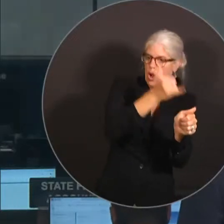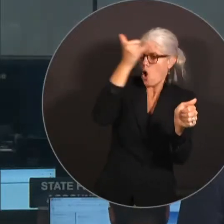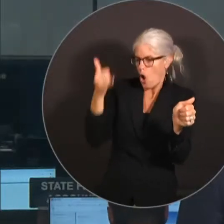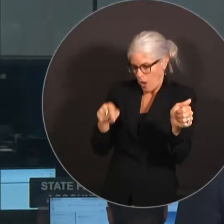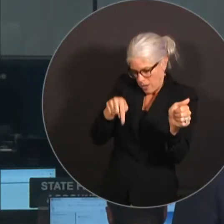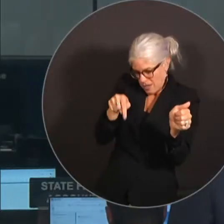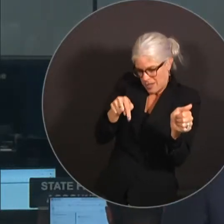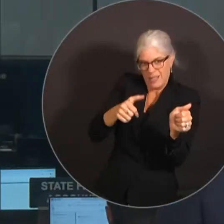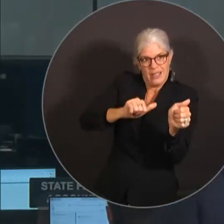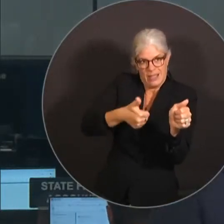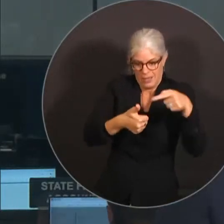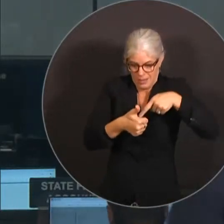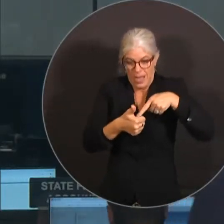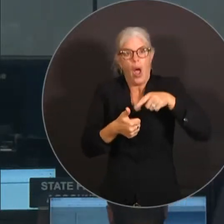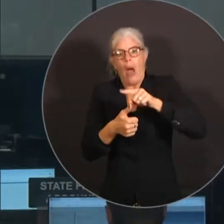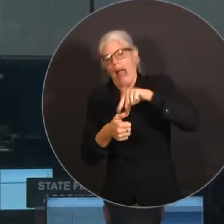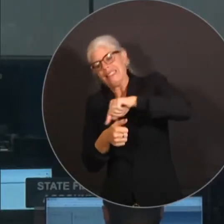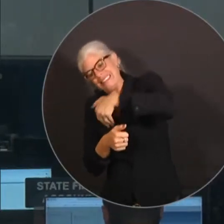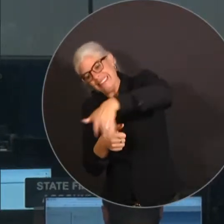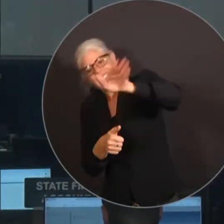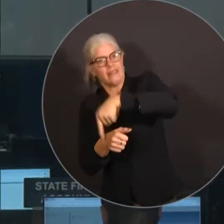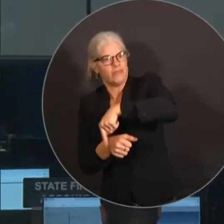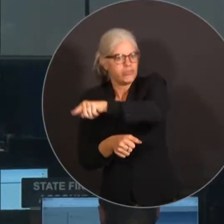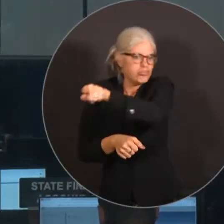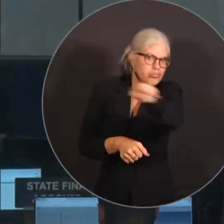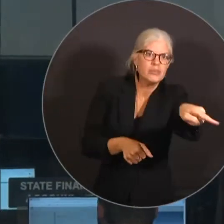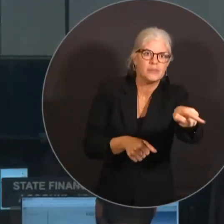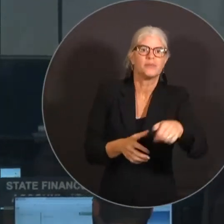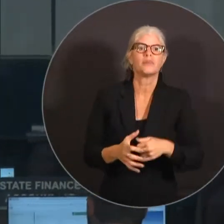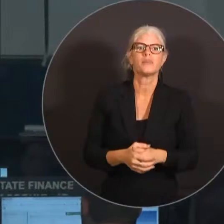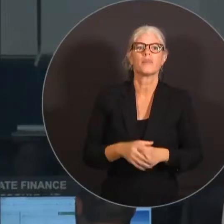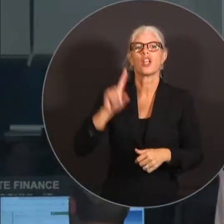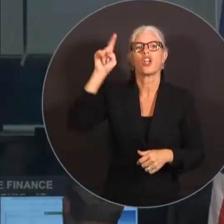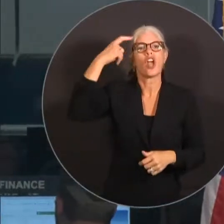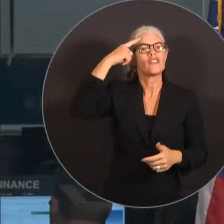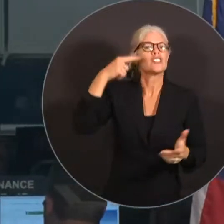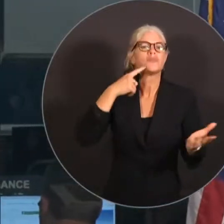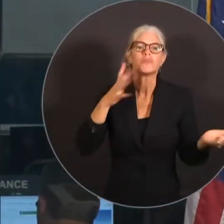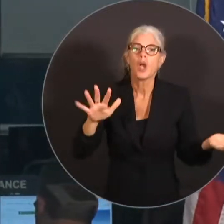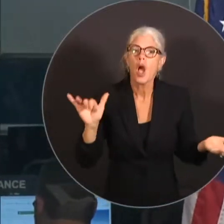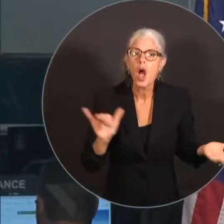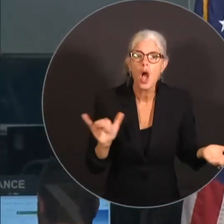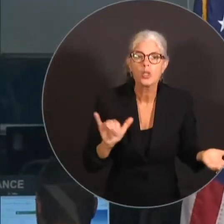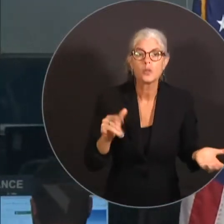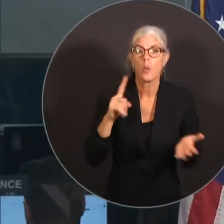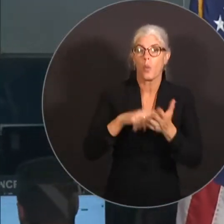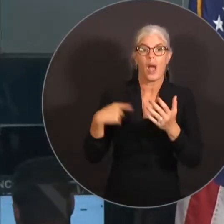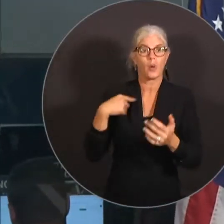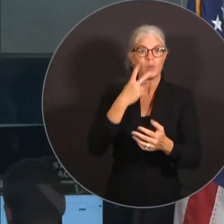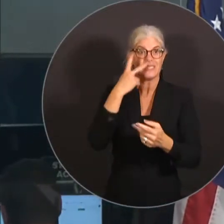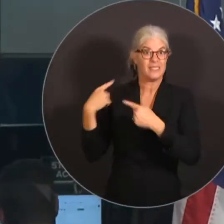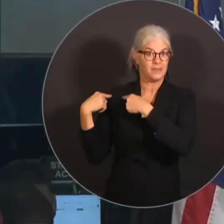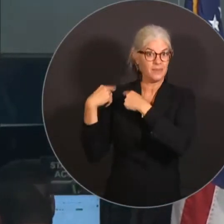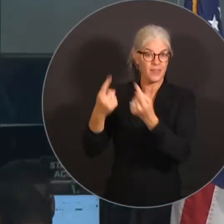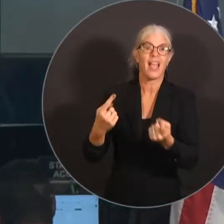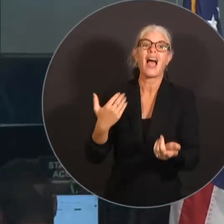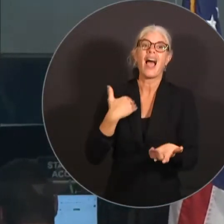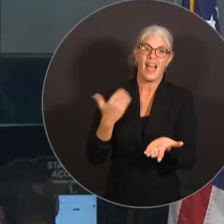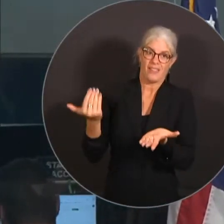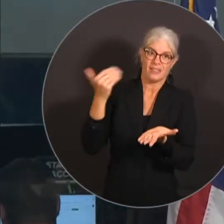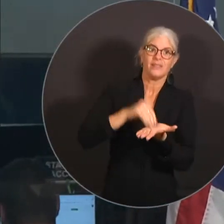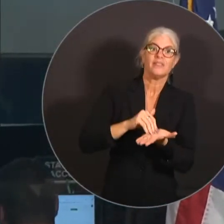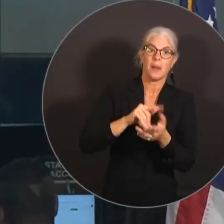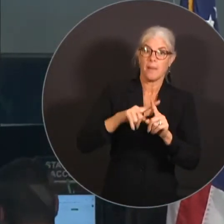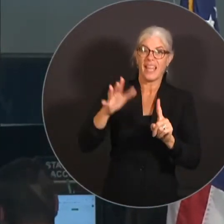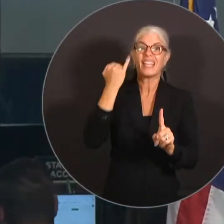will respond to that. Well, also, I mean, I think what you've seen in past is there is the redundancy, but then if someone